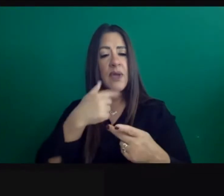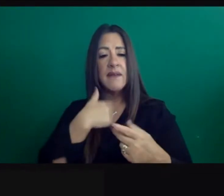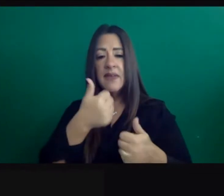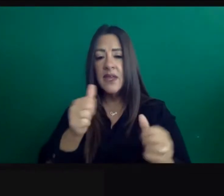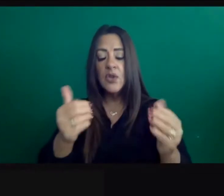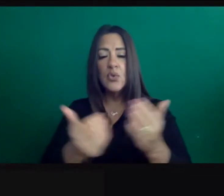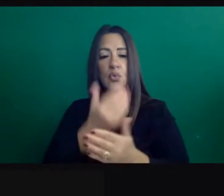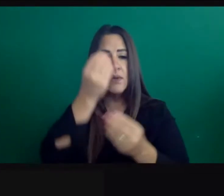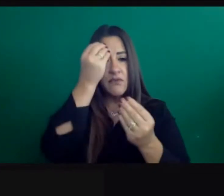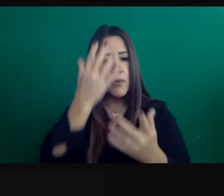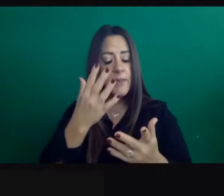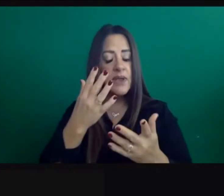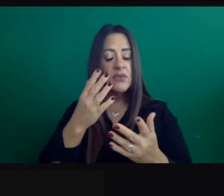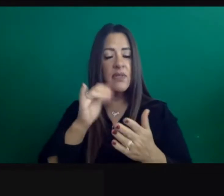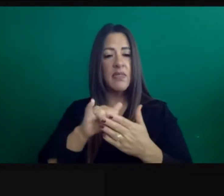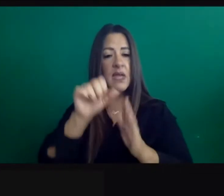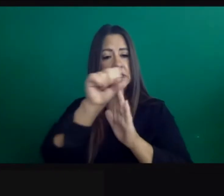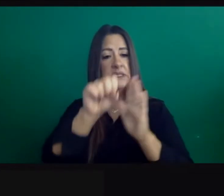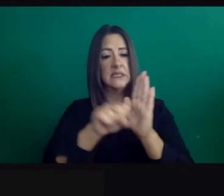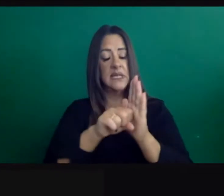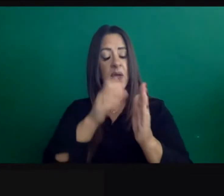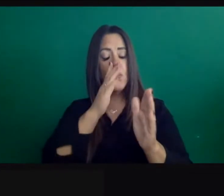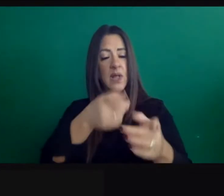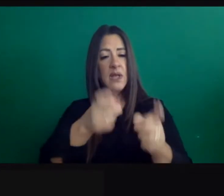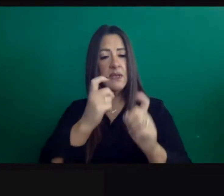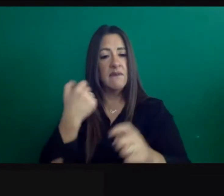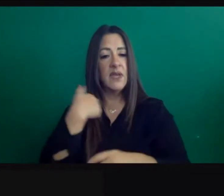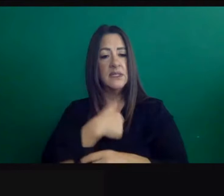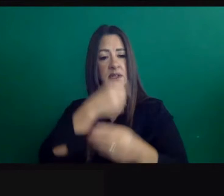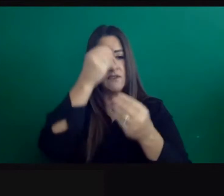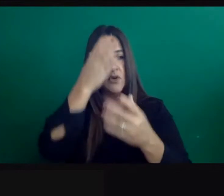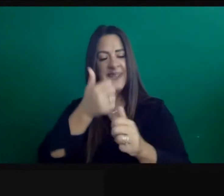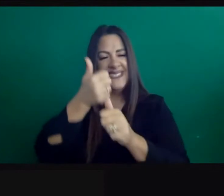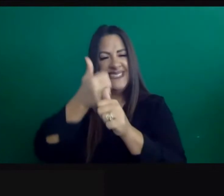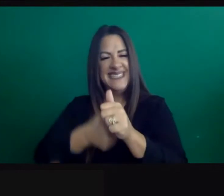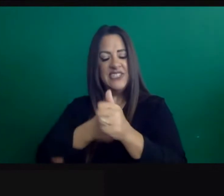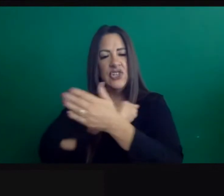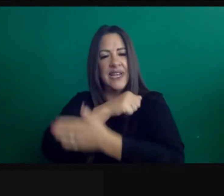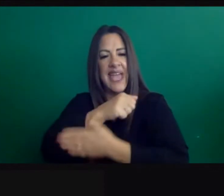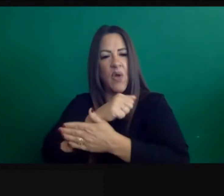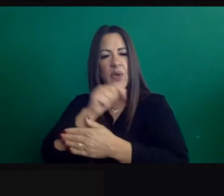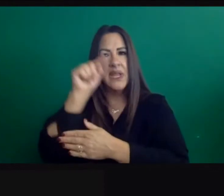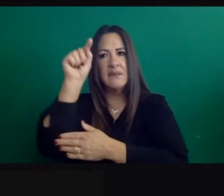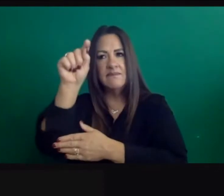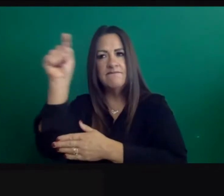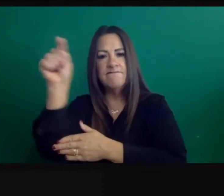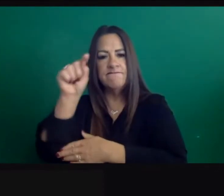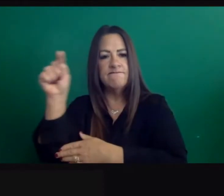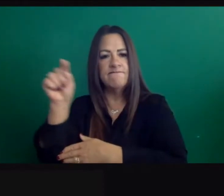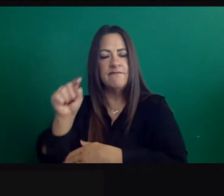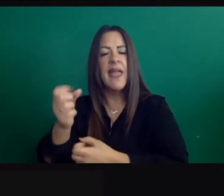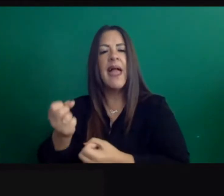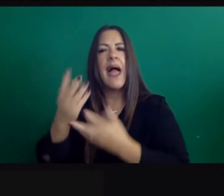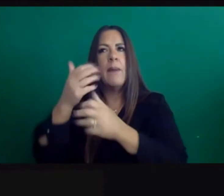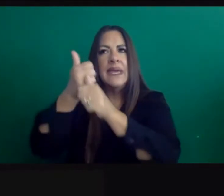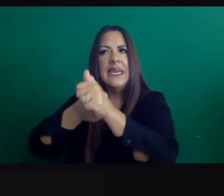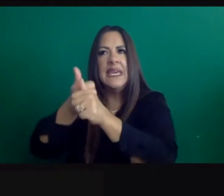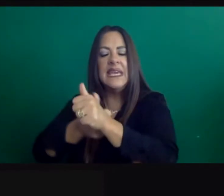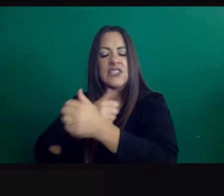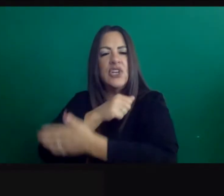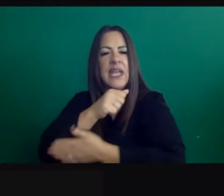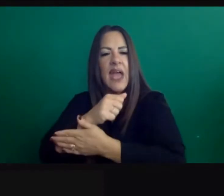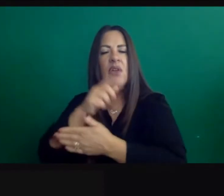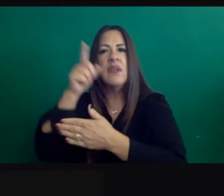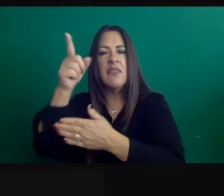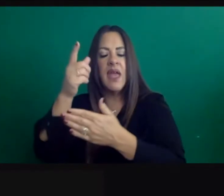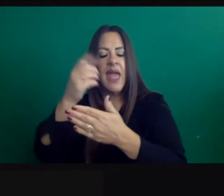when specifically the state will provide information by county on vaccinations given broken down by race